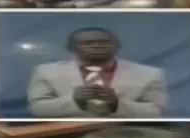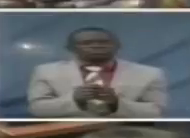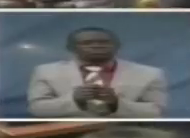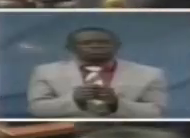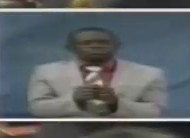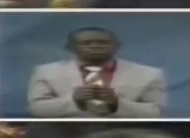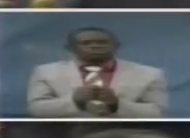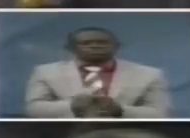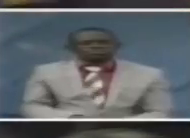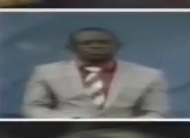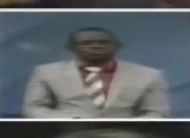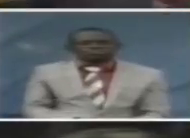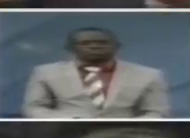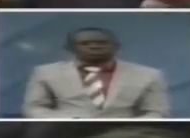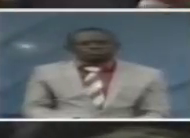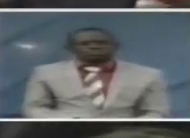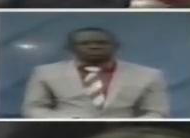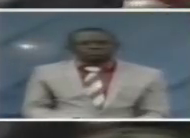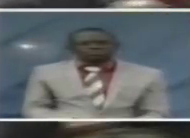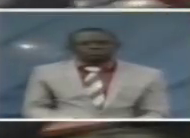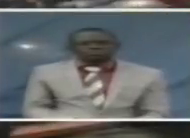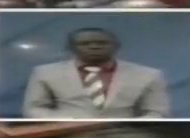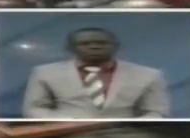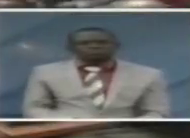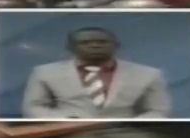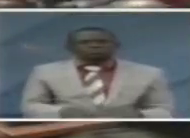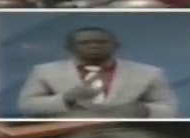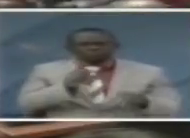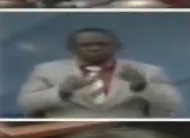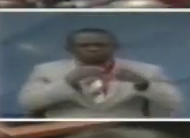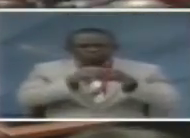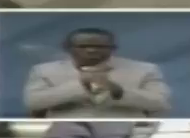Social protection. Mr. Speaker, to reduce